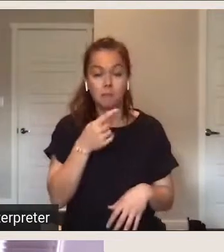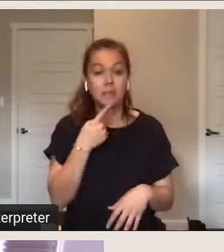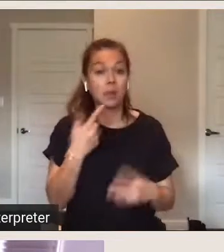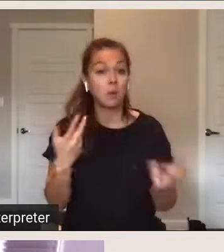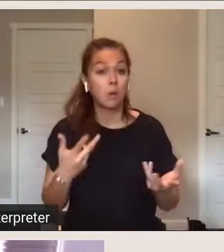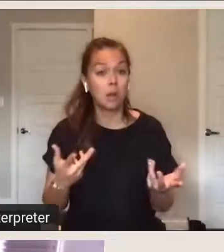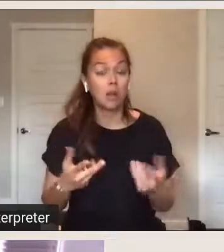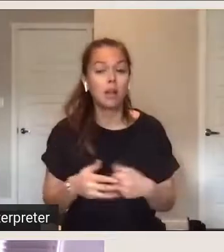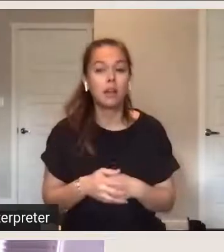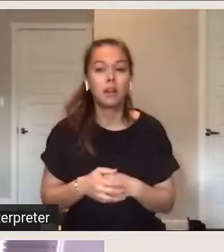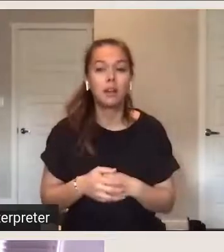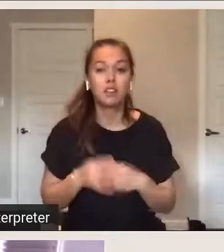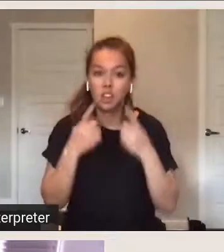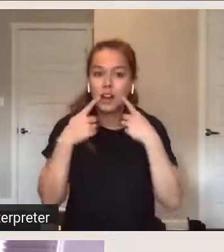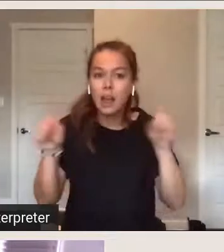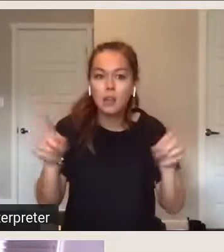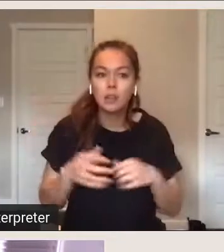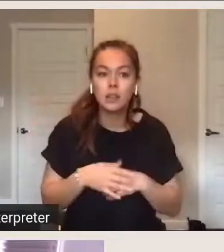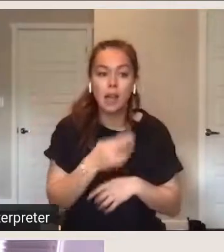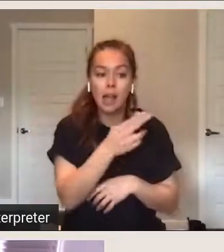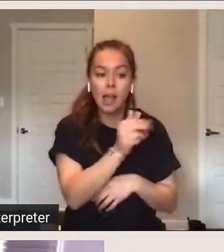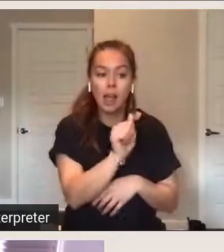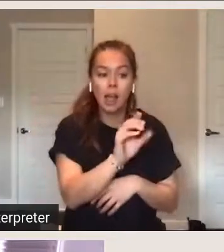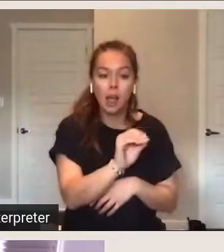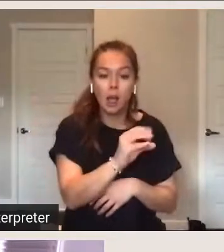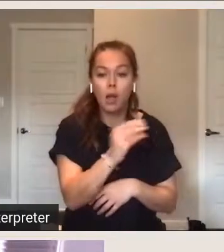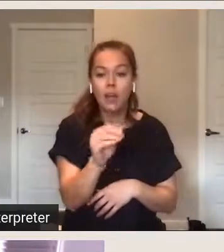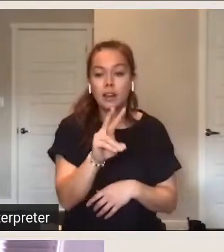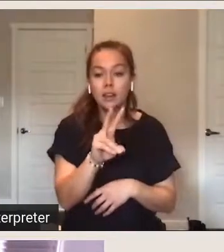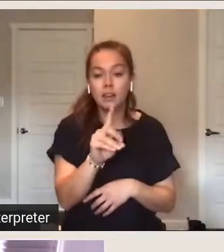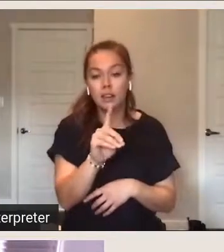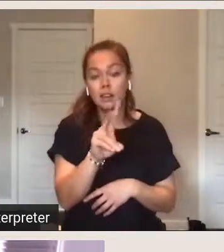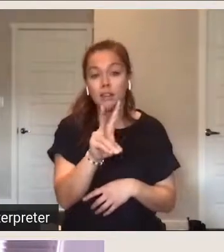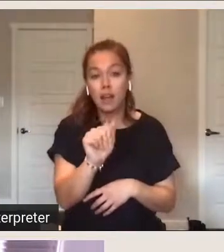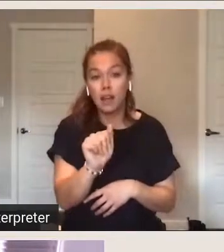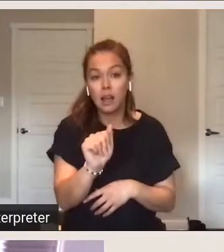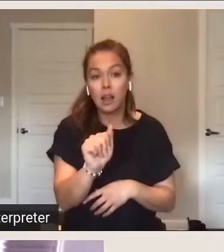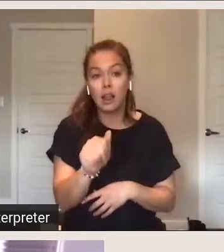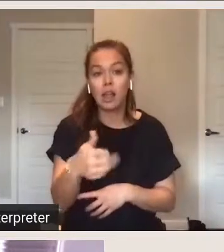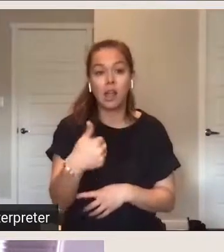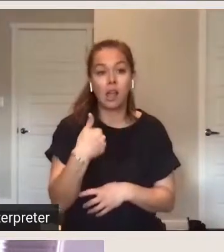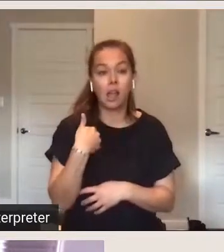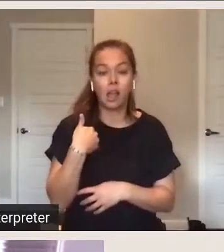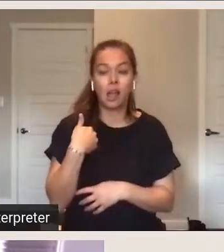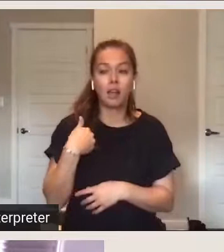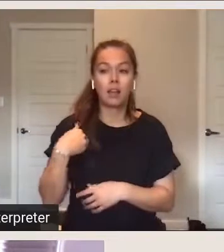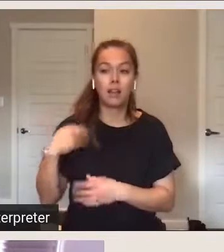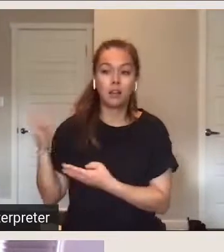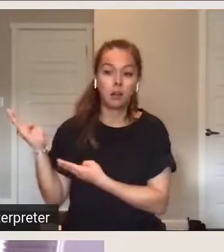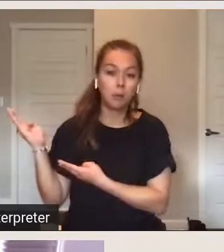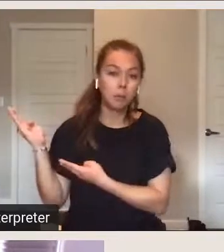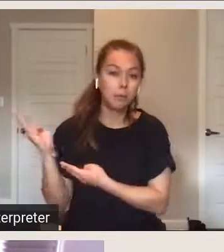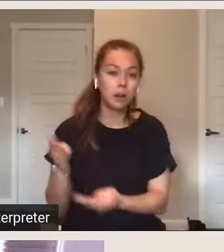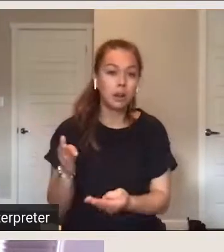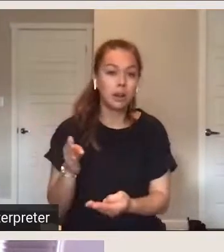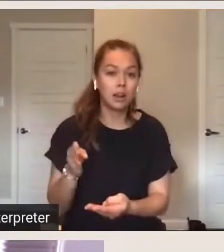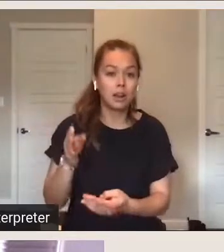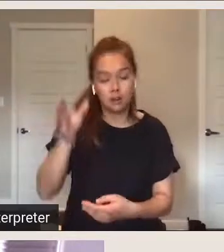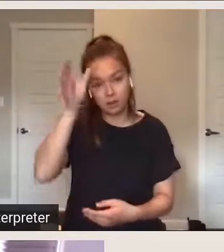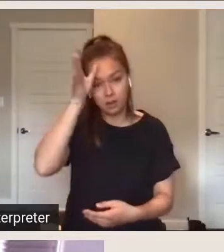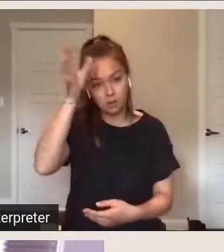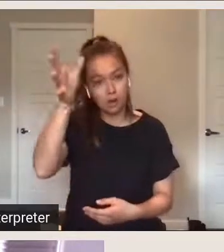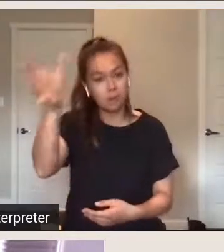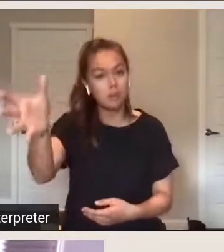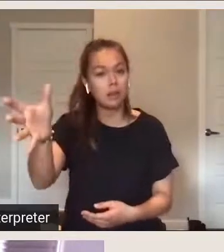was, Hal and Diva have brought grandpa to